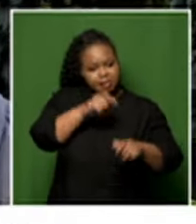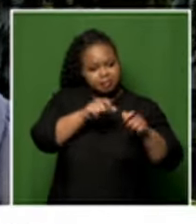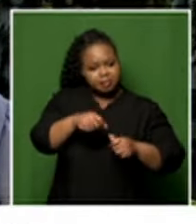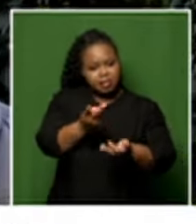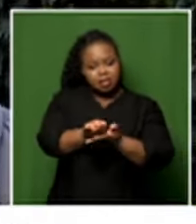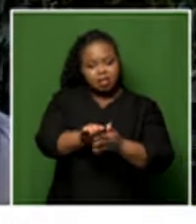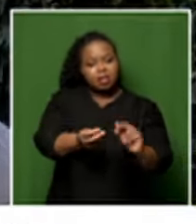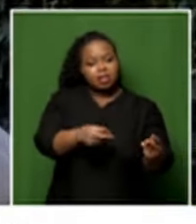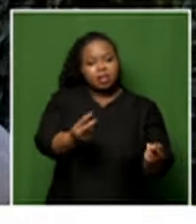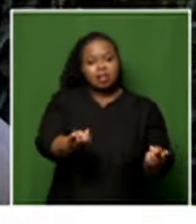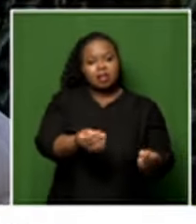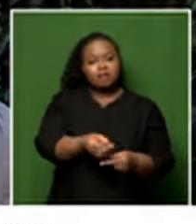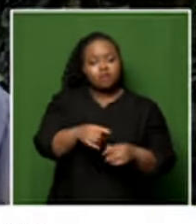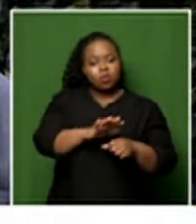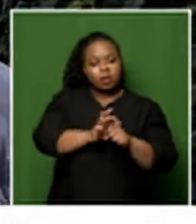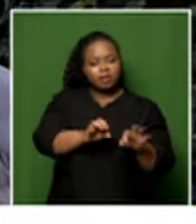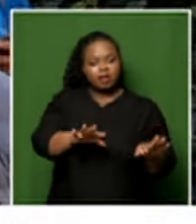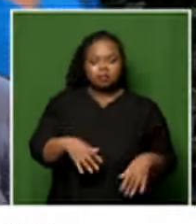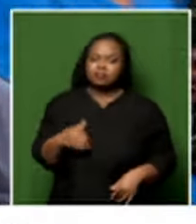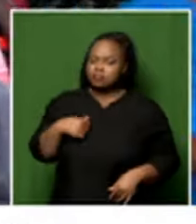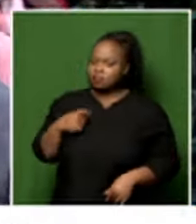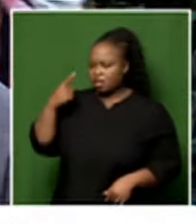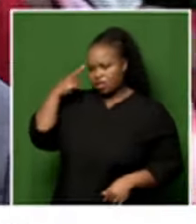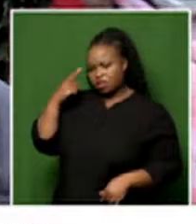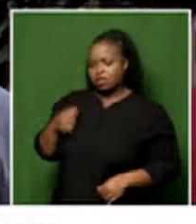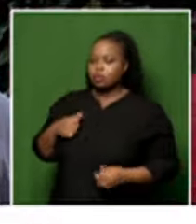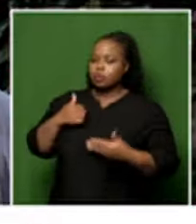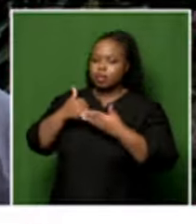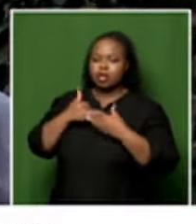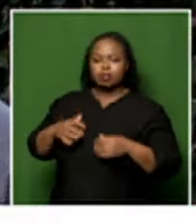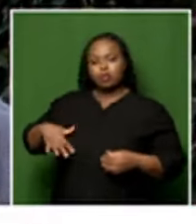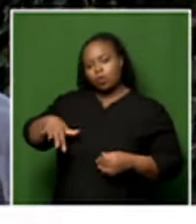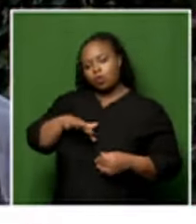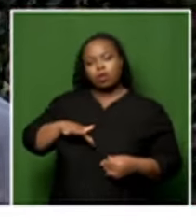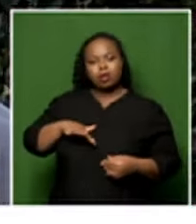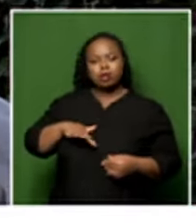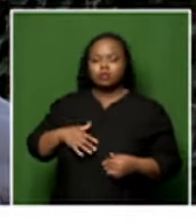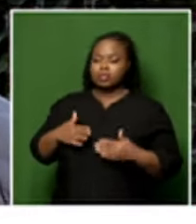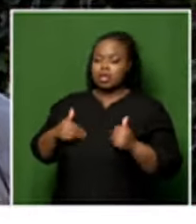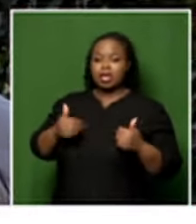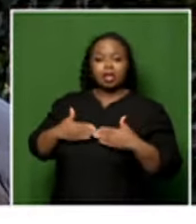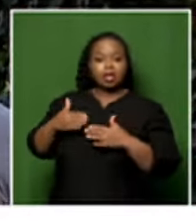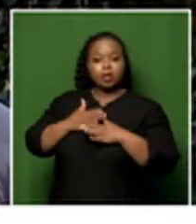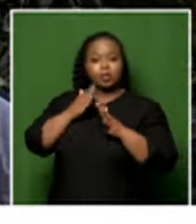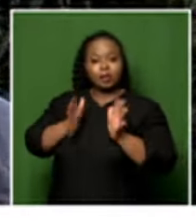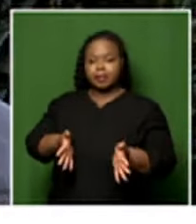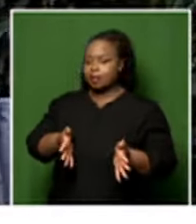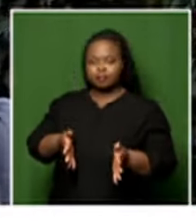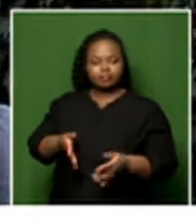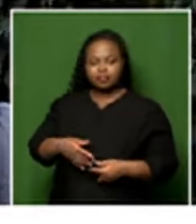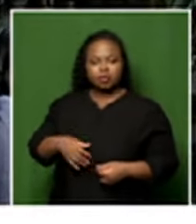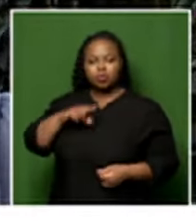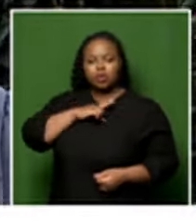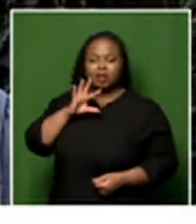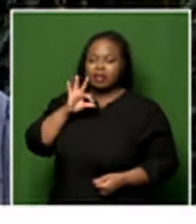this pandemic? Well, I think it's going to help everyone, not just the healthcare workers. Eventually this will roll out to everyone. But for the healthcare workers, they're faced with this